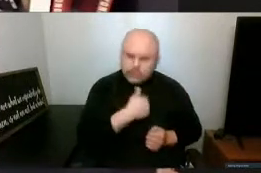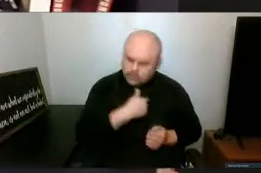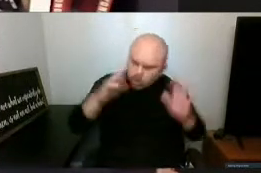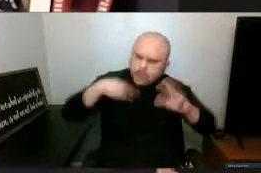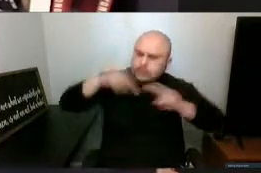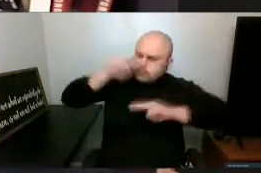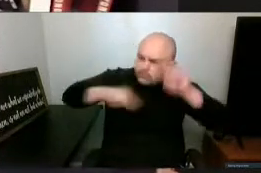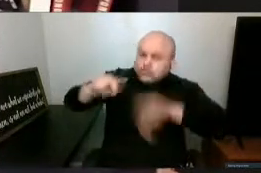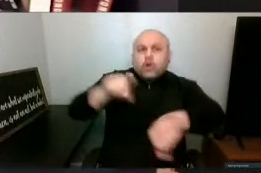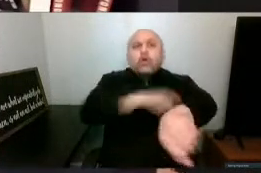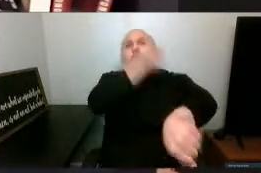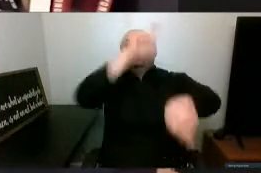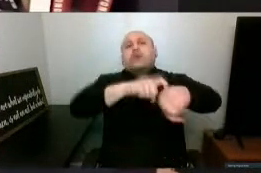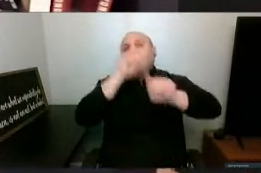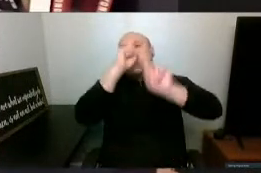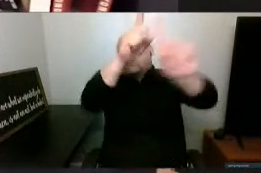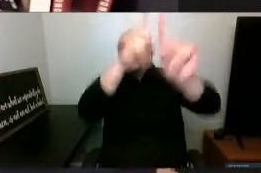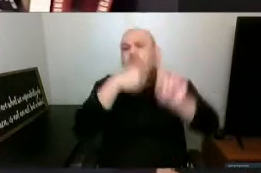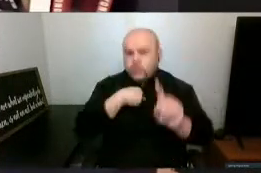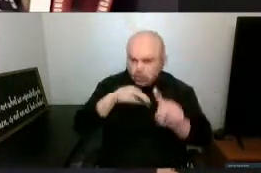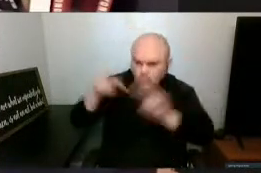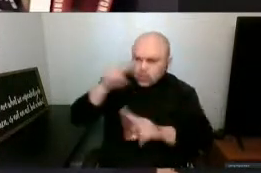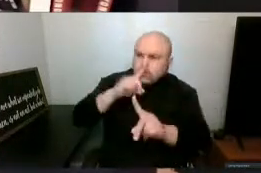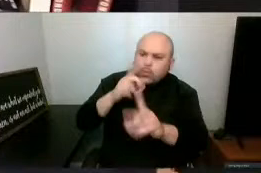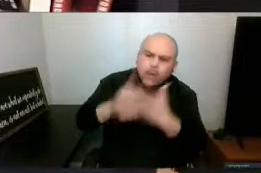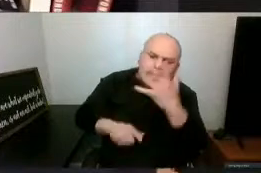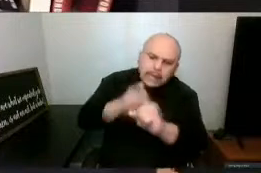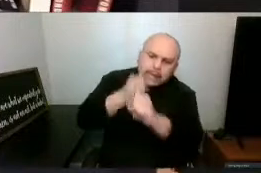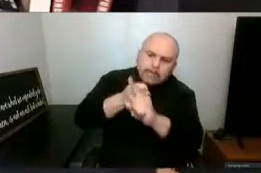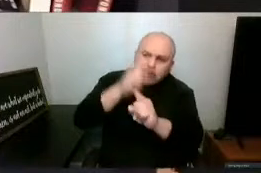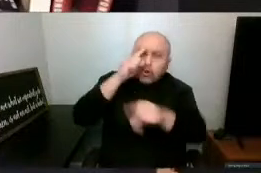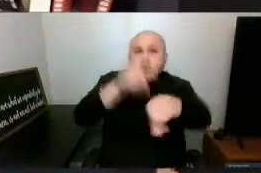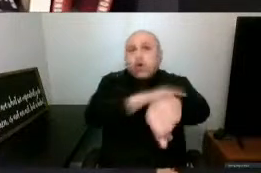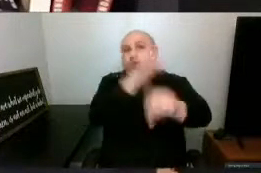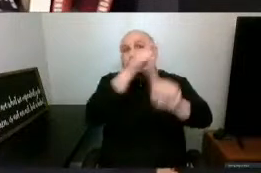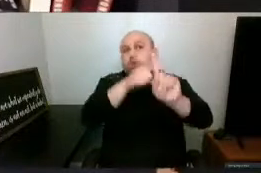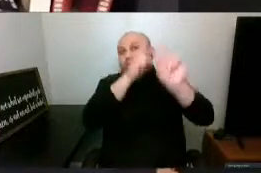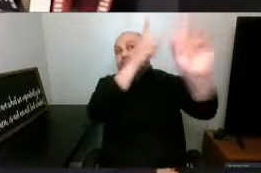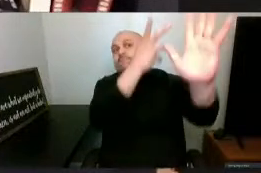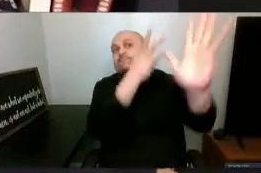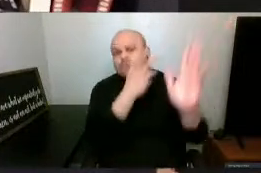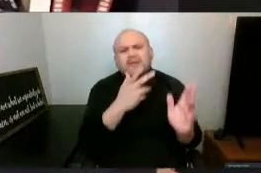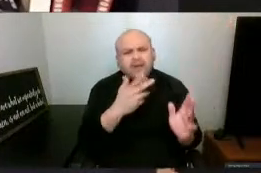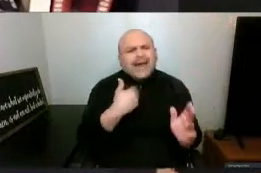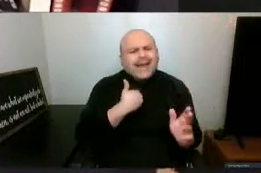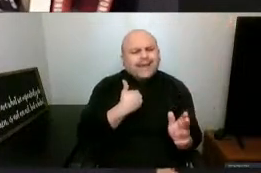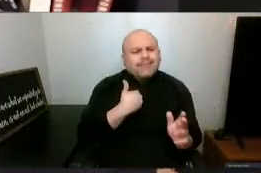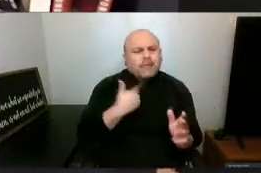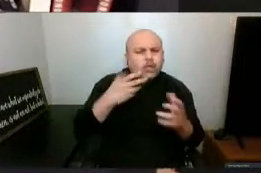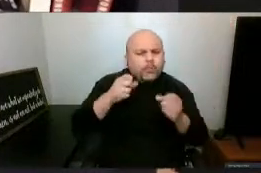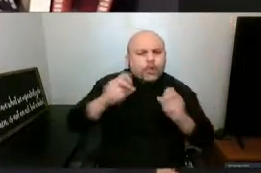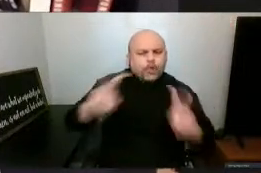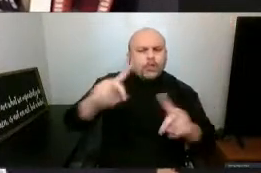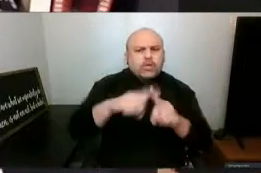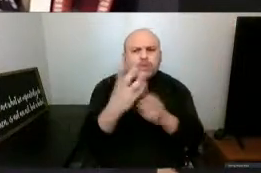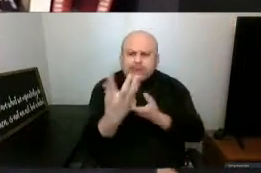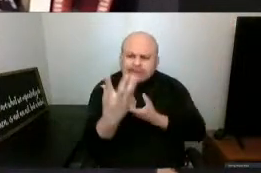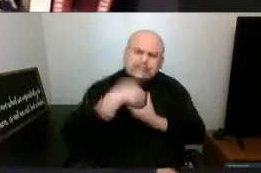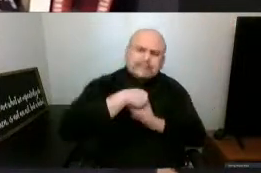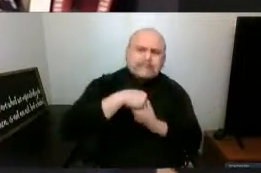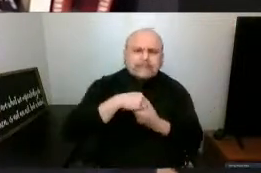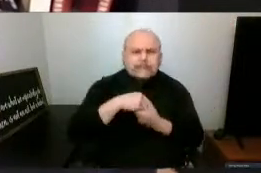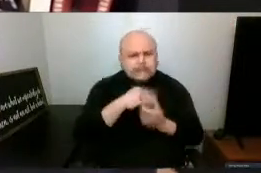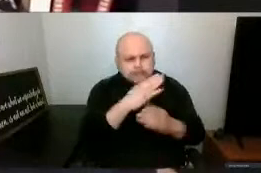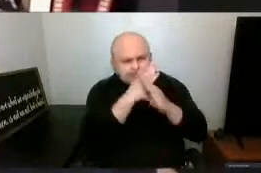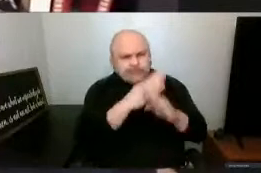the impacts of that long-term, and we know that there's an opportunity here to engage in prevention rather than